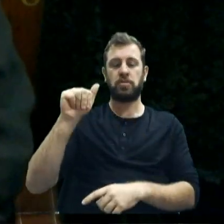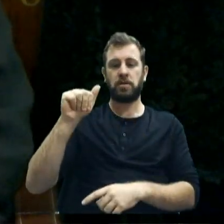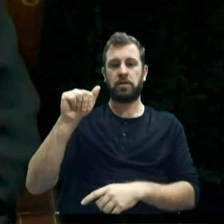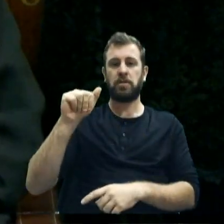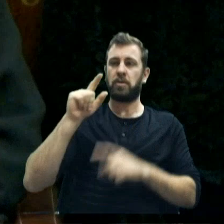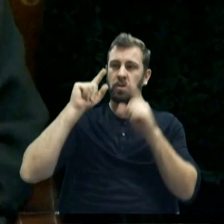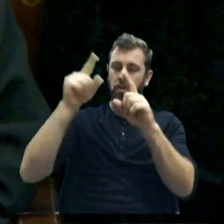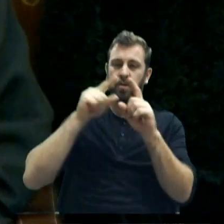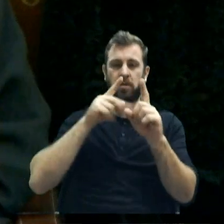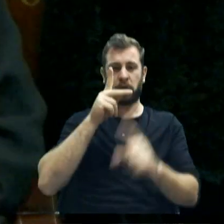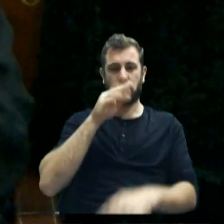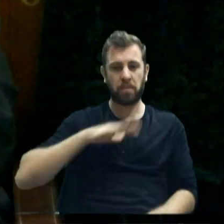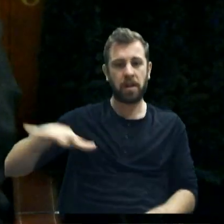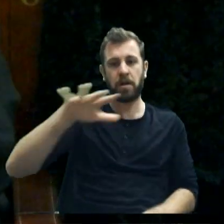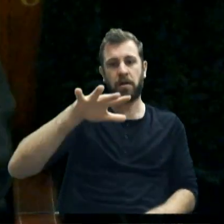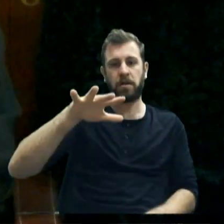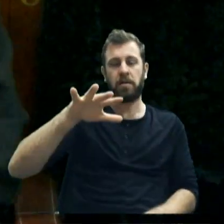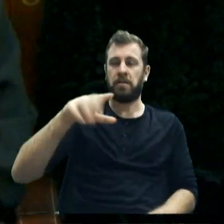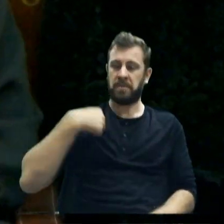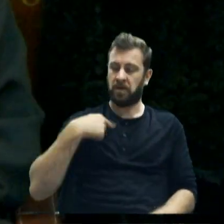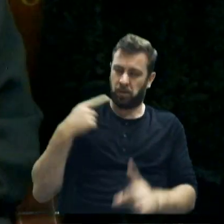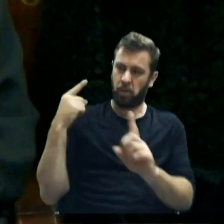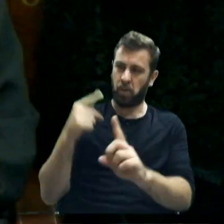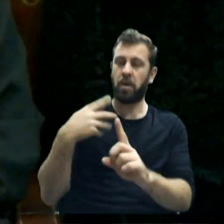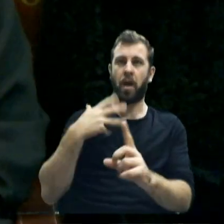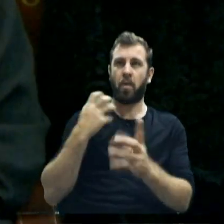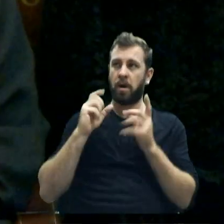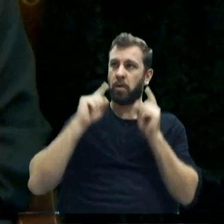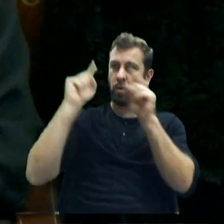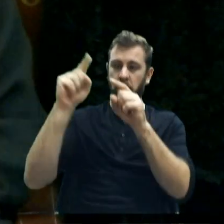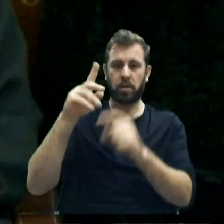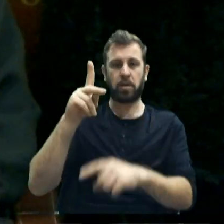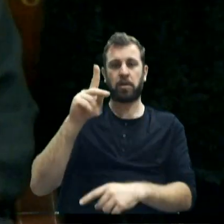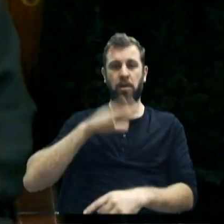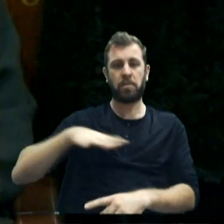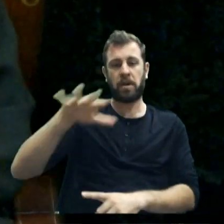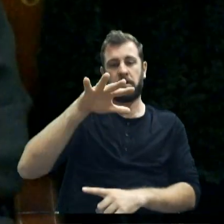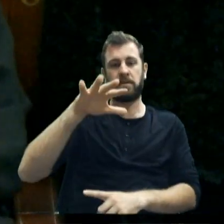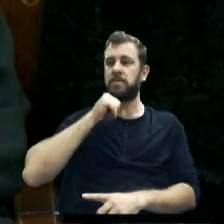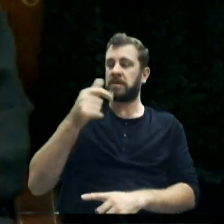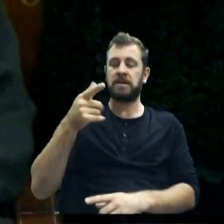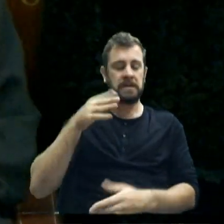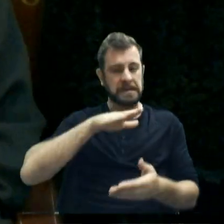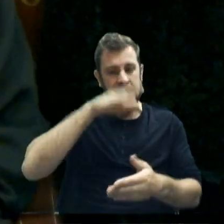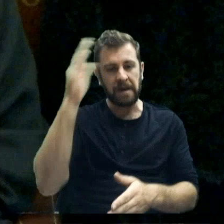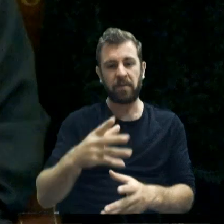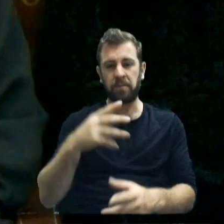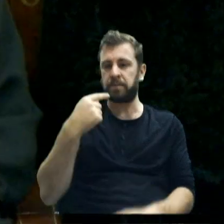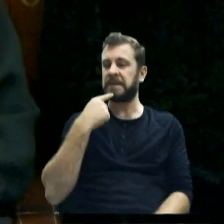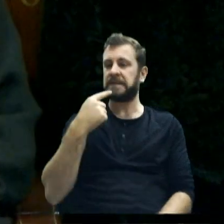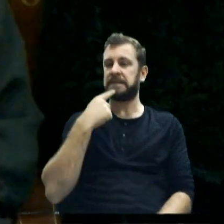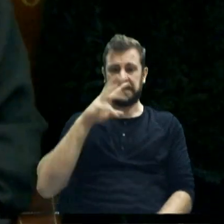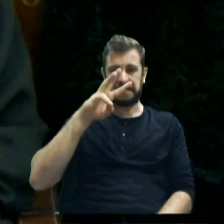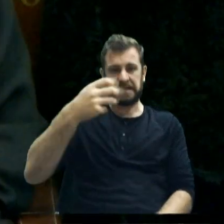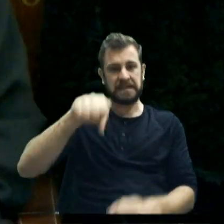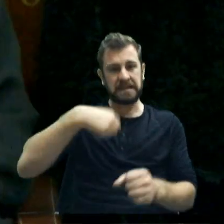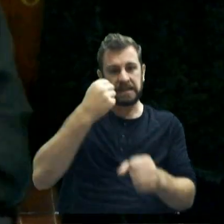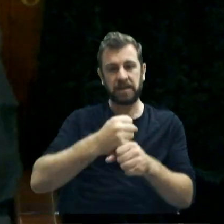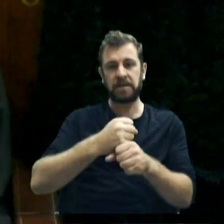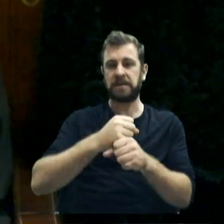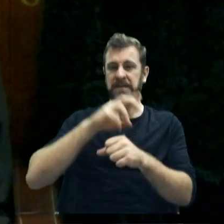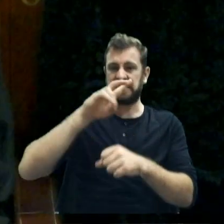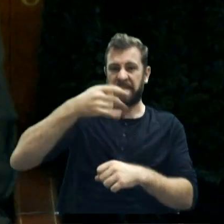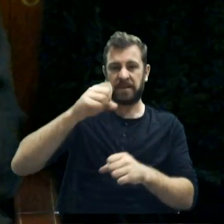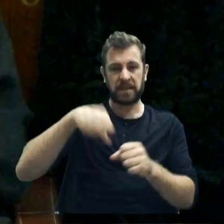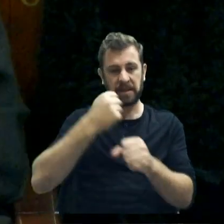made a mannat, I made a niyat, I made intentions, and I did it, and I don't miss a single Ashura in Karbala, mashallah. This is my 6th year, my 7th year, I've